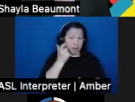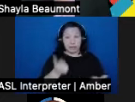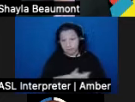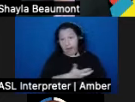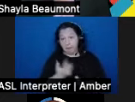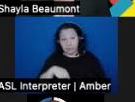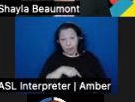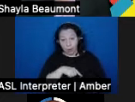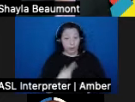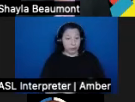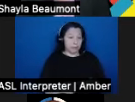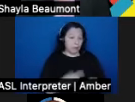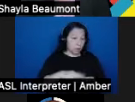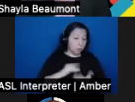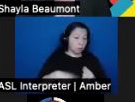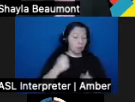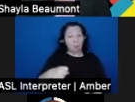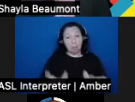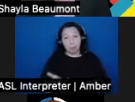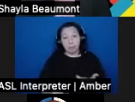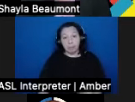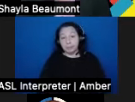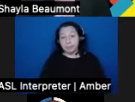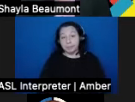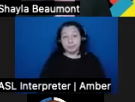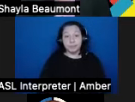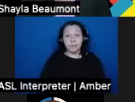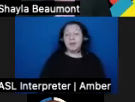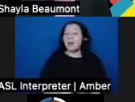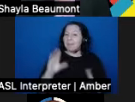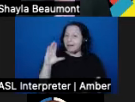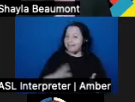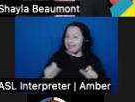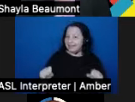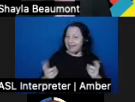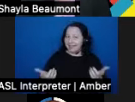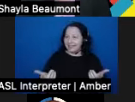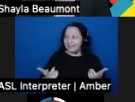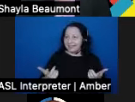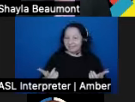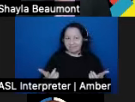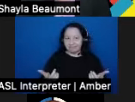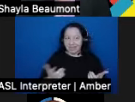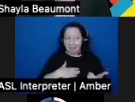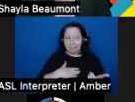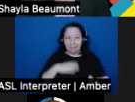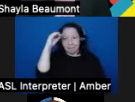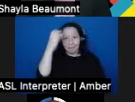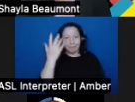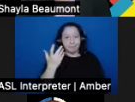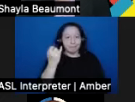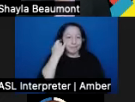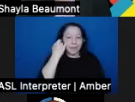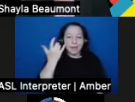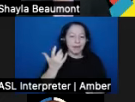talking about and learning about. But much less likely, I would say, than, if you're worrying about